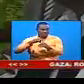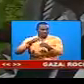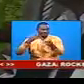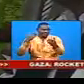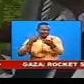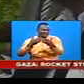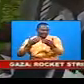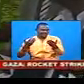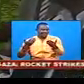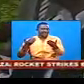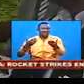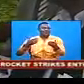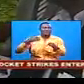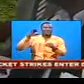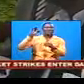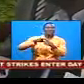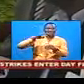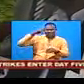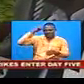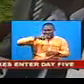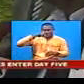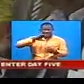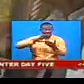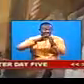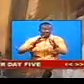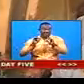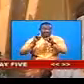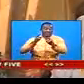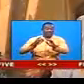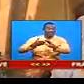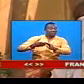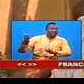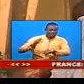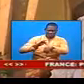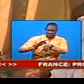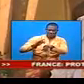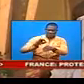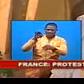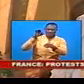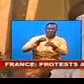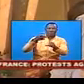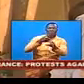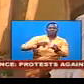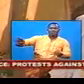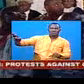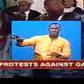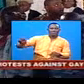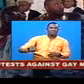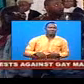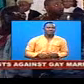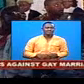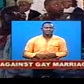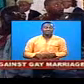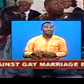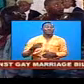Let us vote wisely and peacefully. Get there early, cast your vote, and go